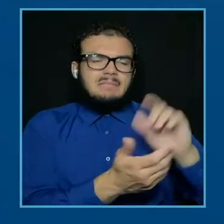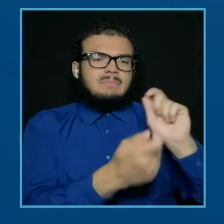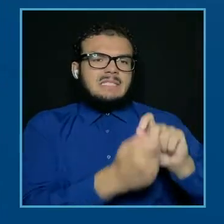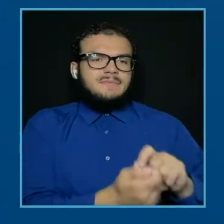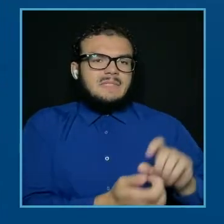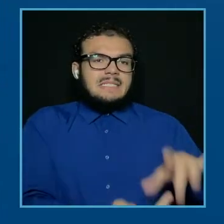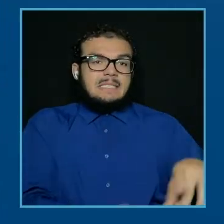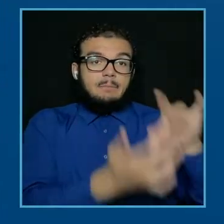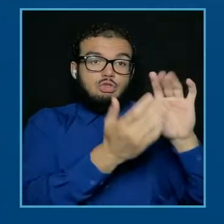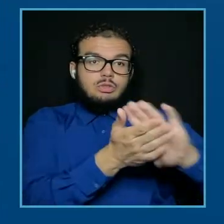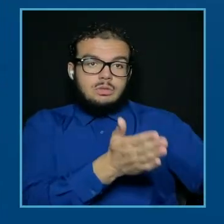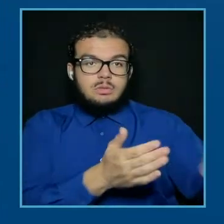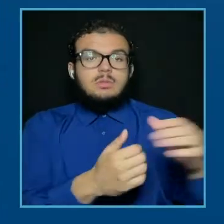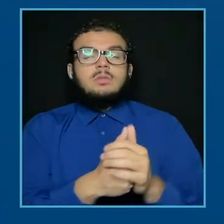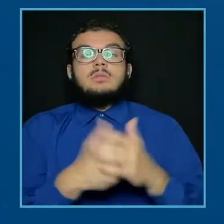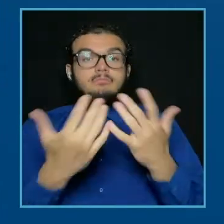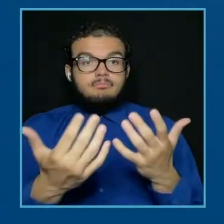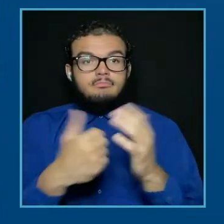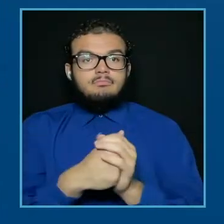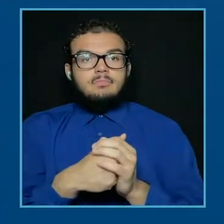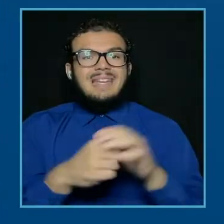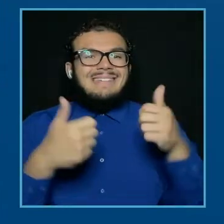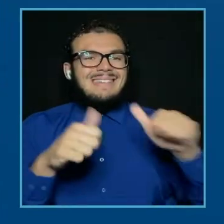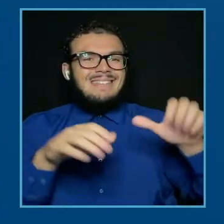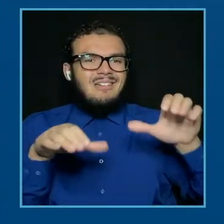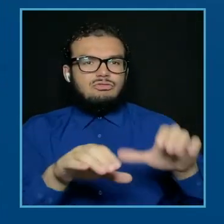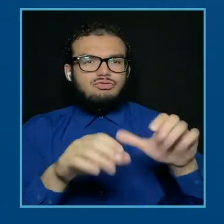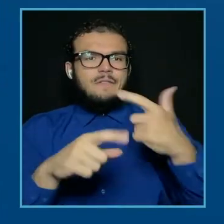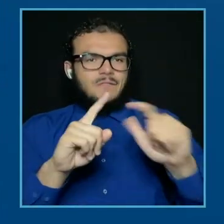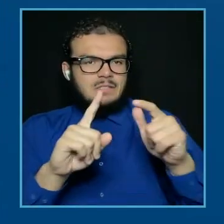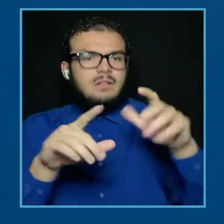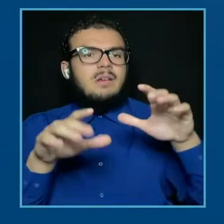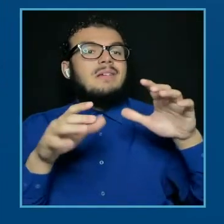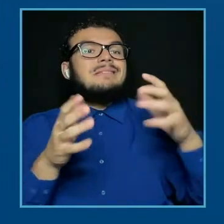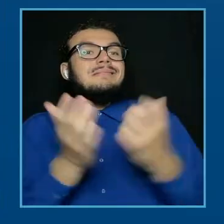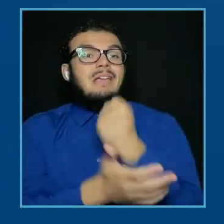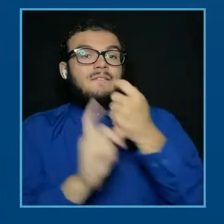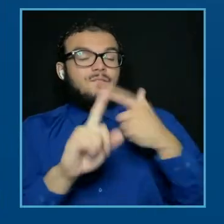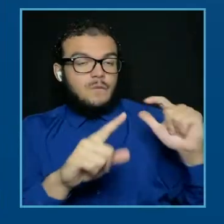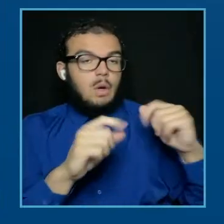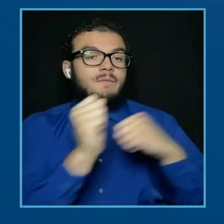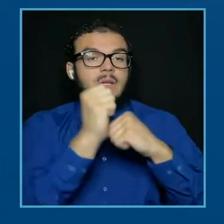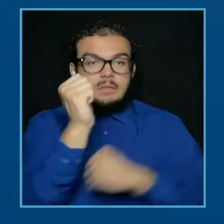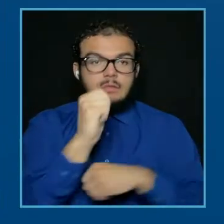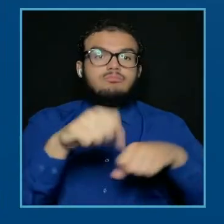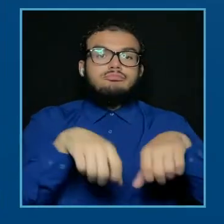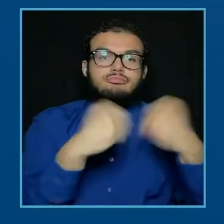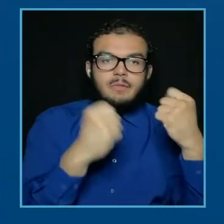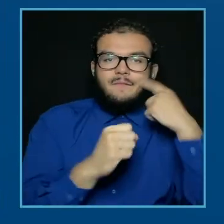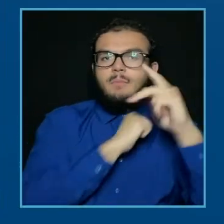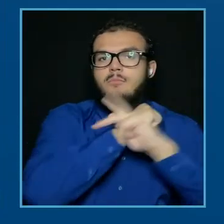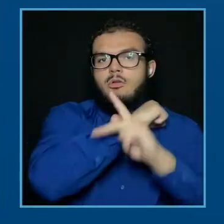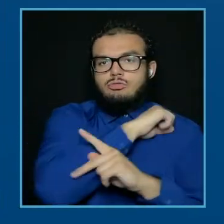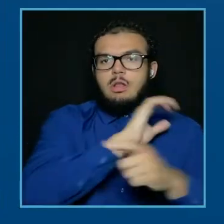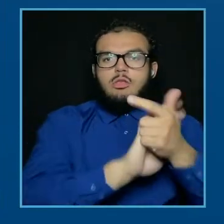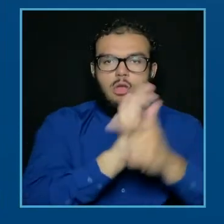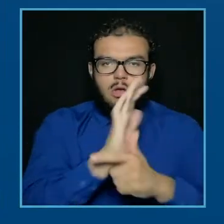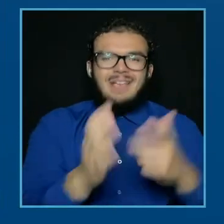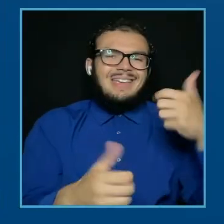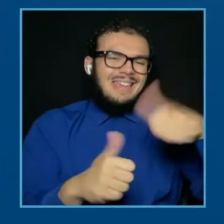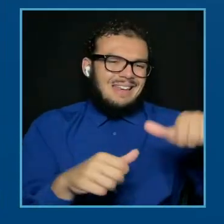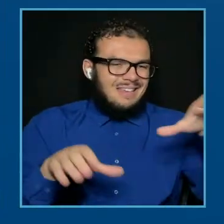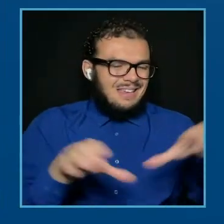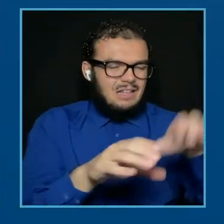specific exceptions include any action that has been taken in violation of a fundamental principle of parliamentary law and any action